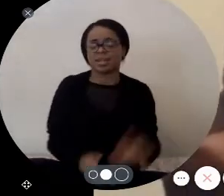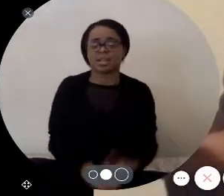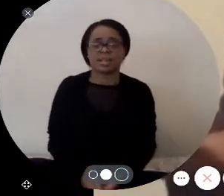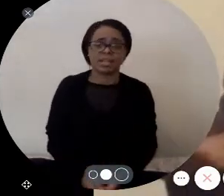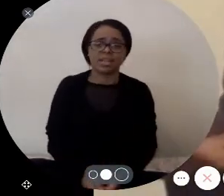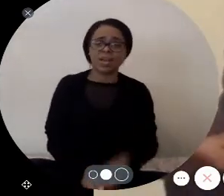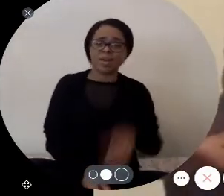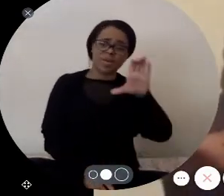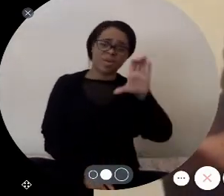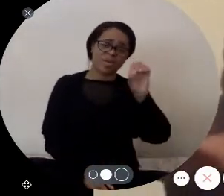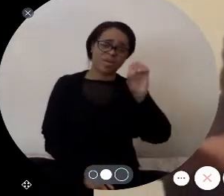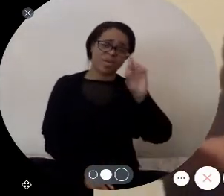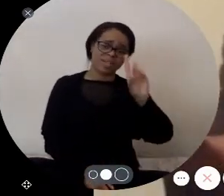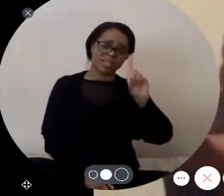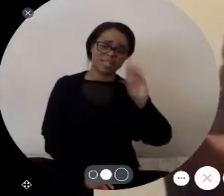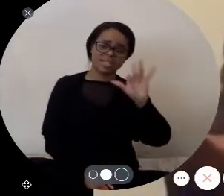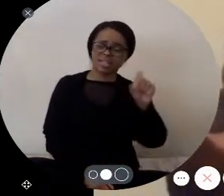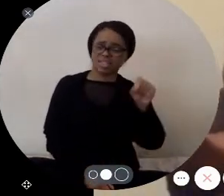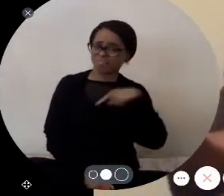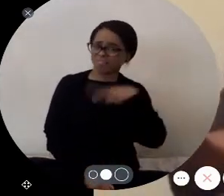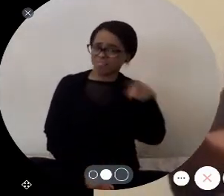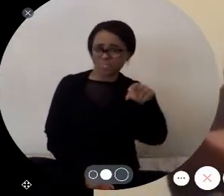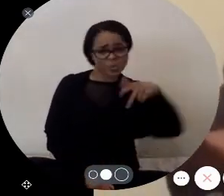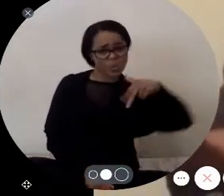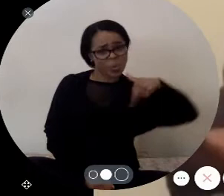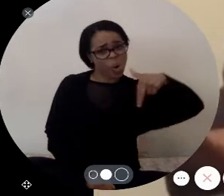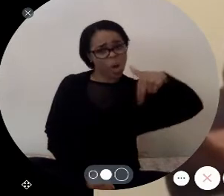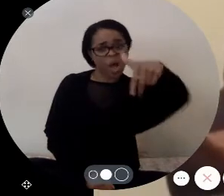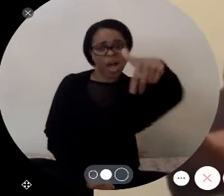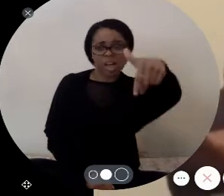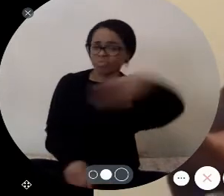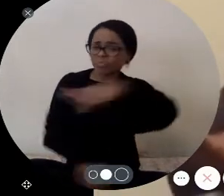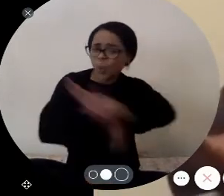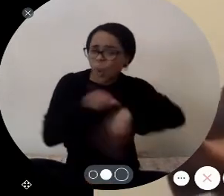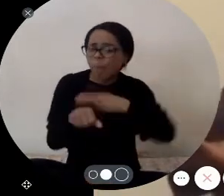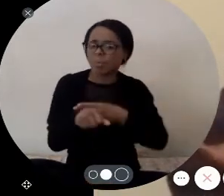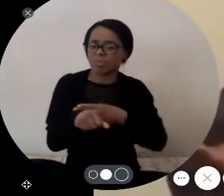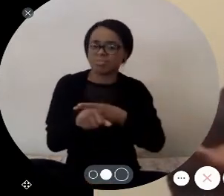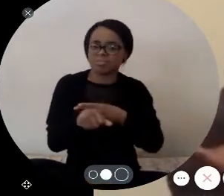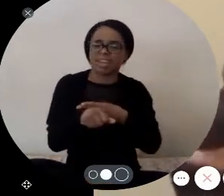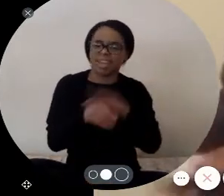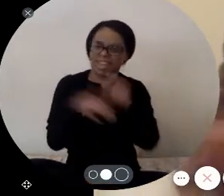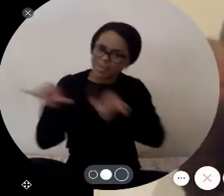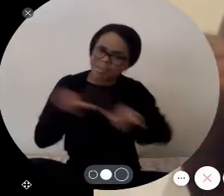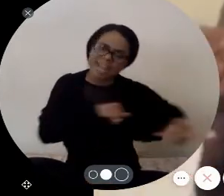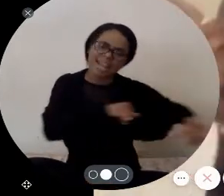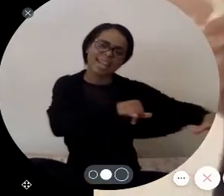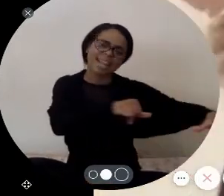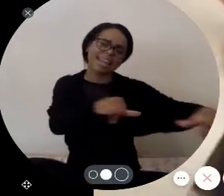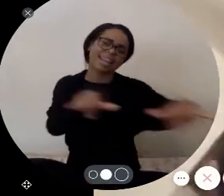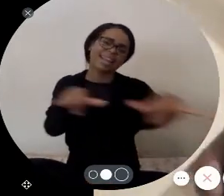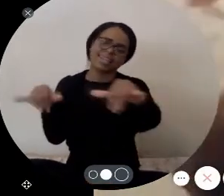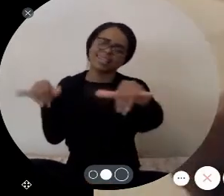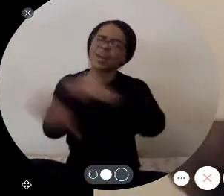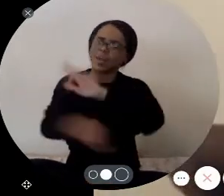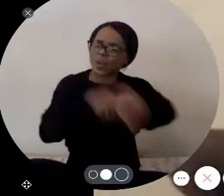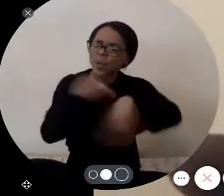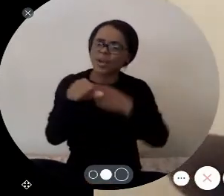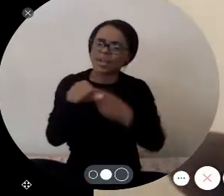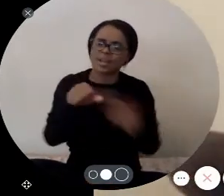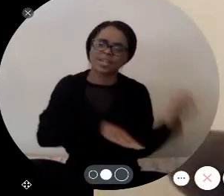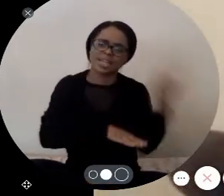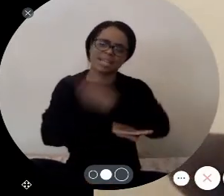Cordelia began to walk in an ordinary way, like everybody else, on an ordinary day.